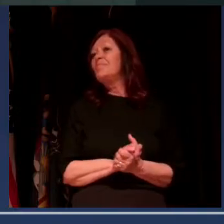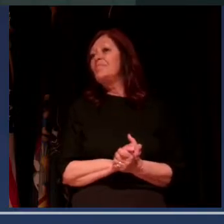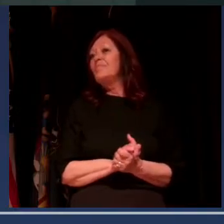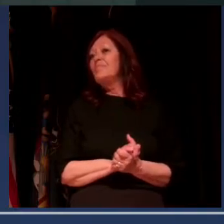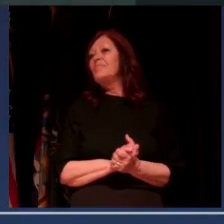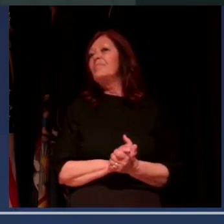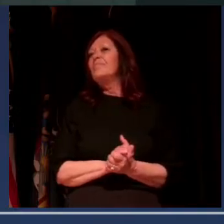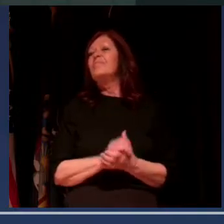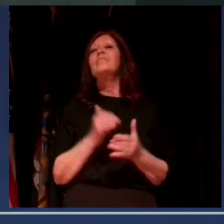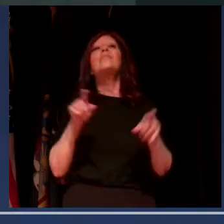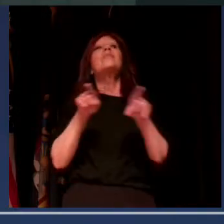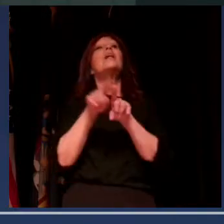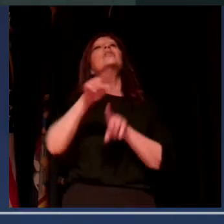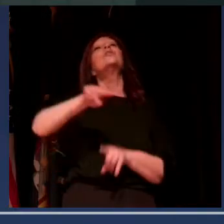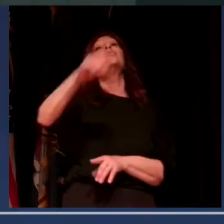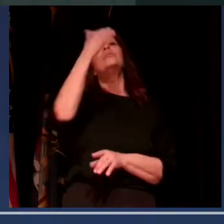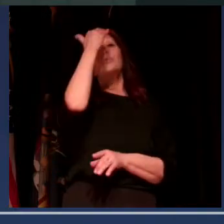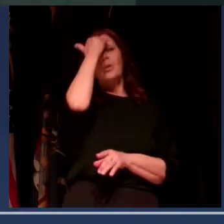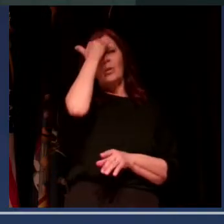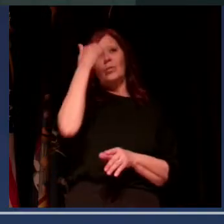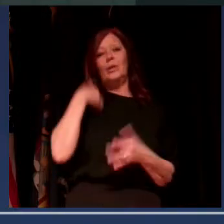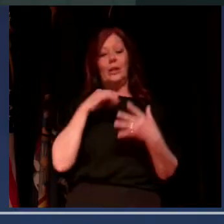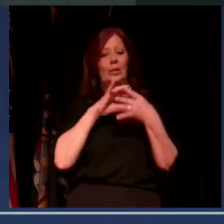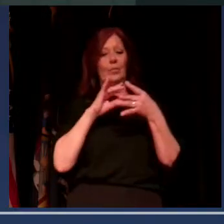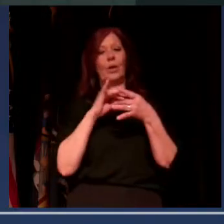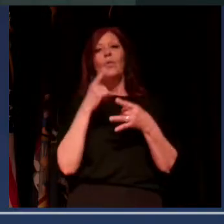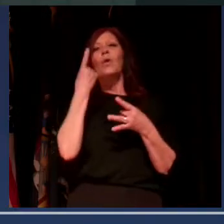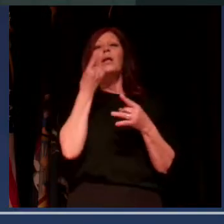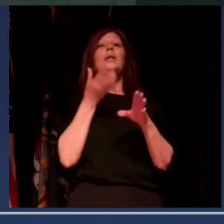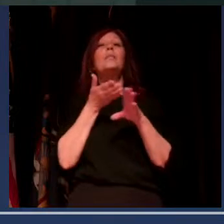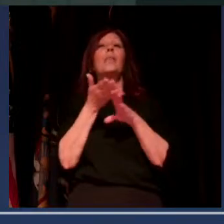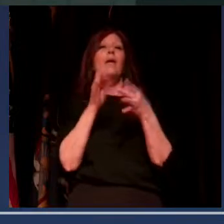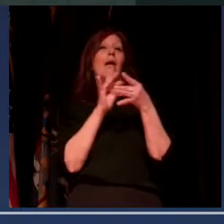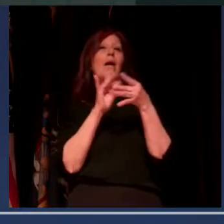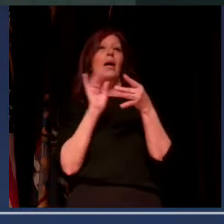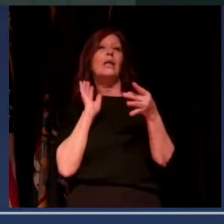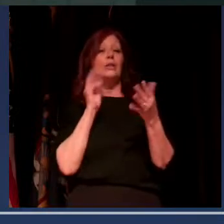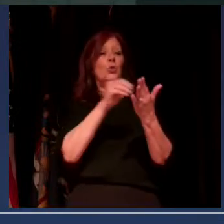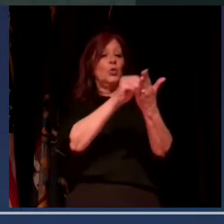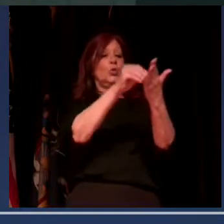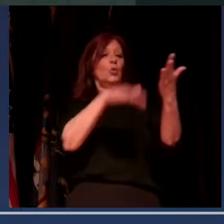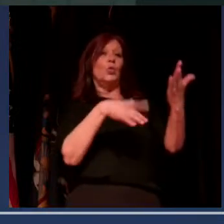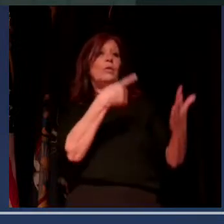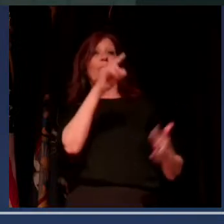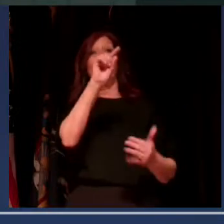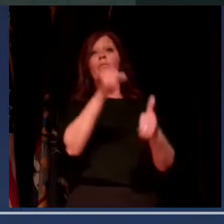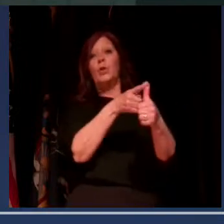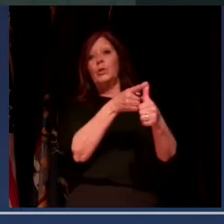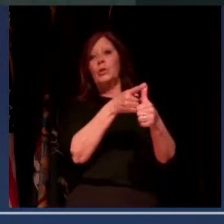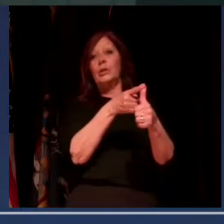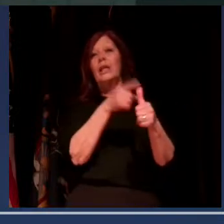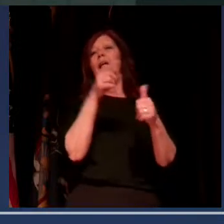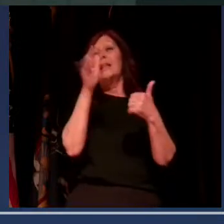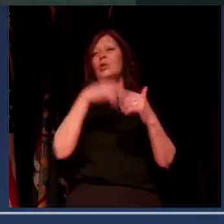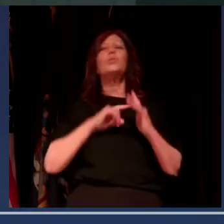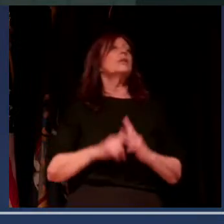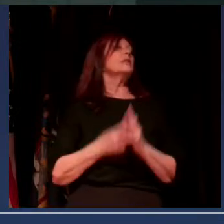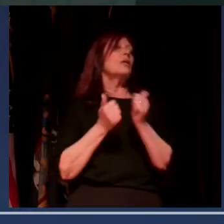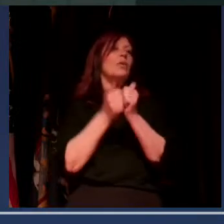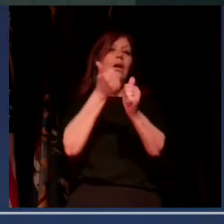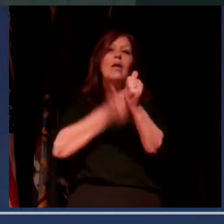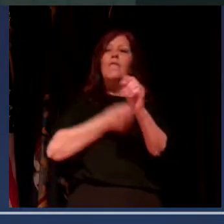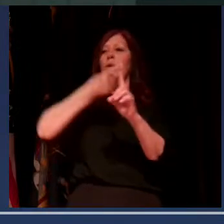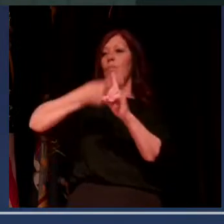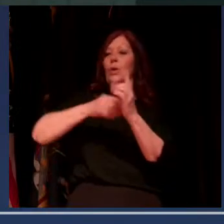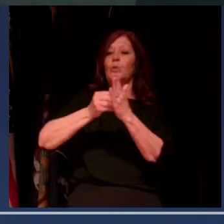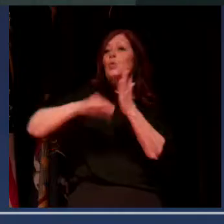Now, as you know, as I mentioned, one of the main comment is our student first, and the county exec, that's what we start with every month that we